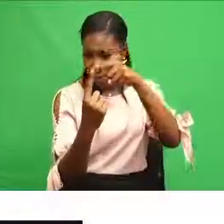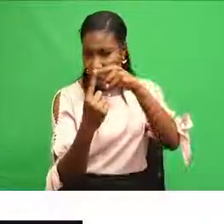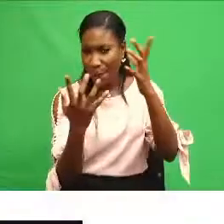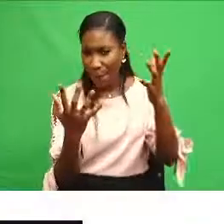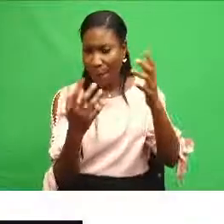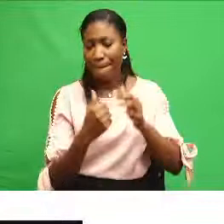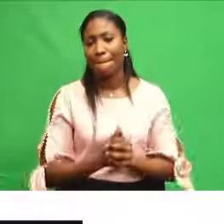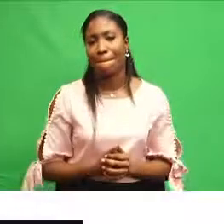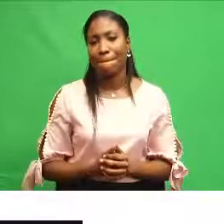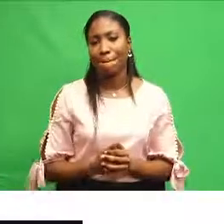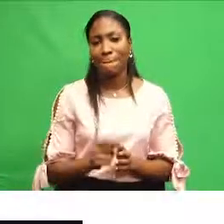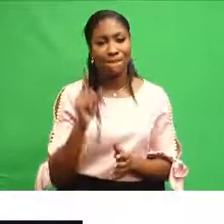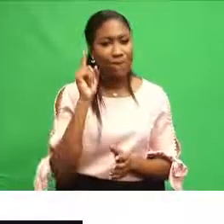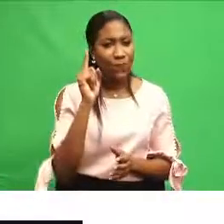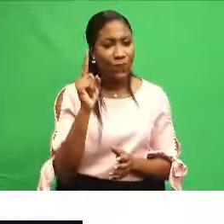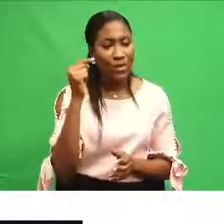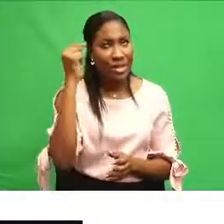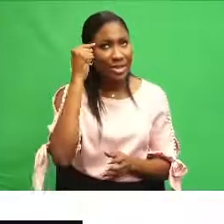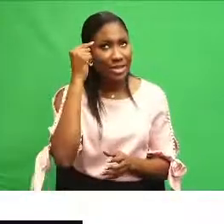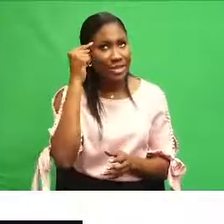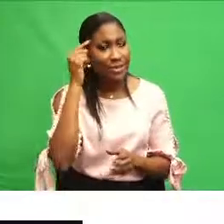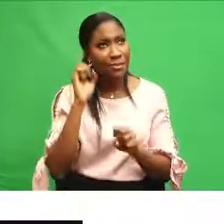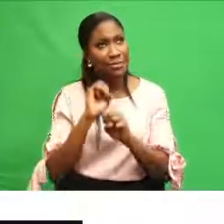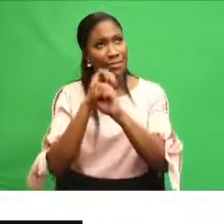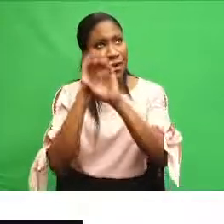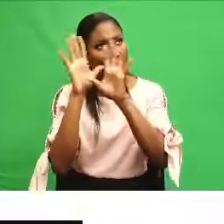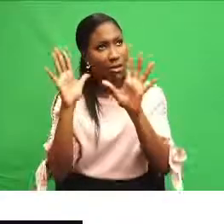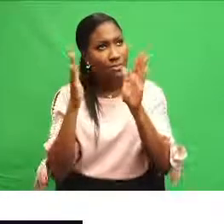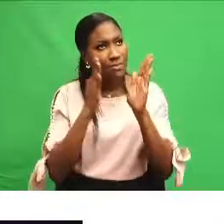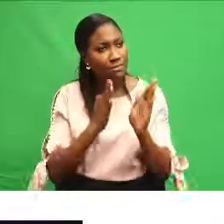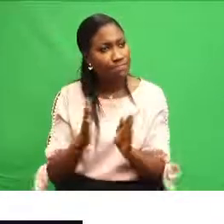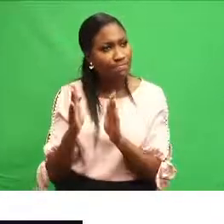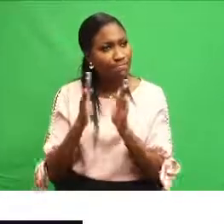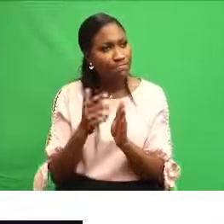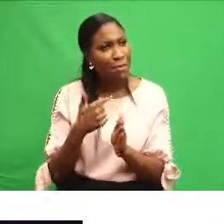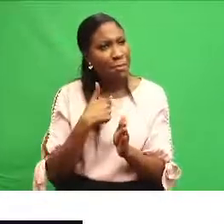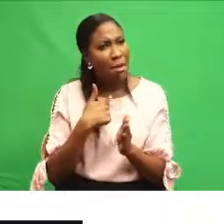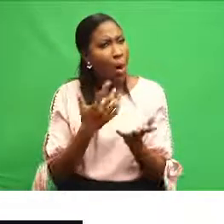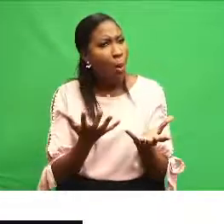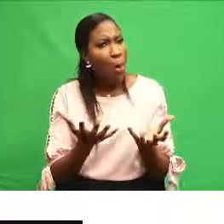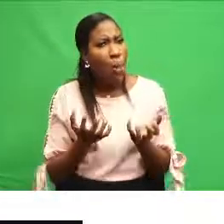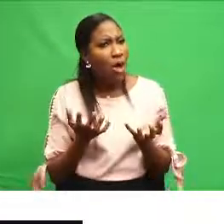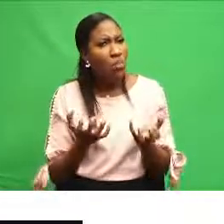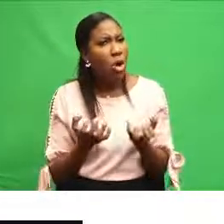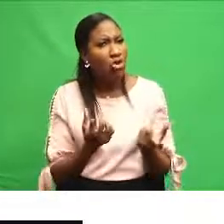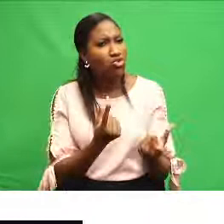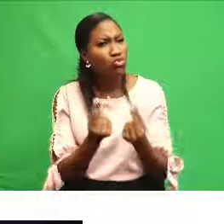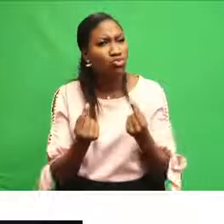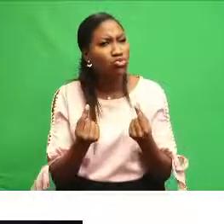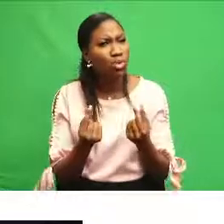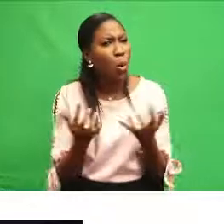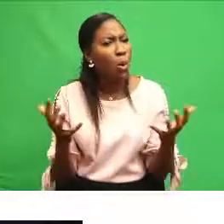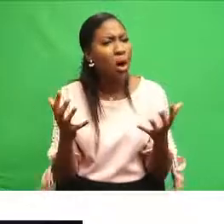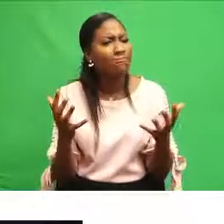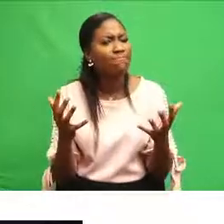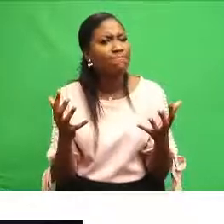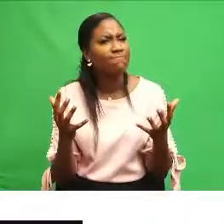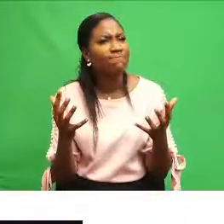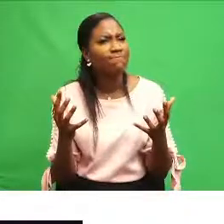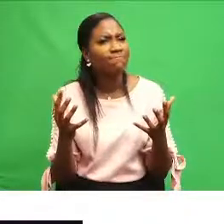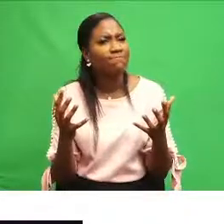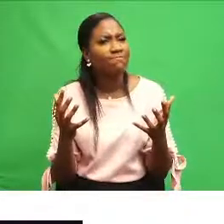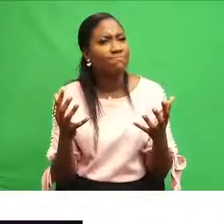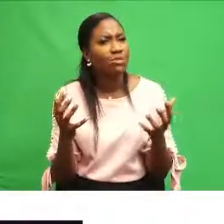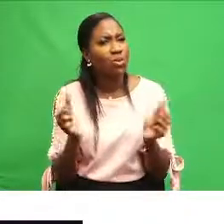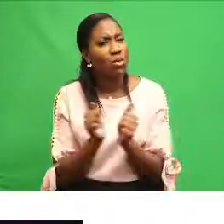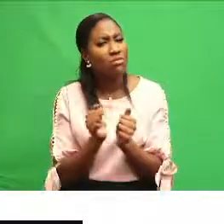need to clarify your thinking in terms of, what do I want to do with all or not